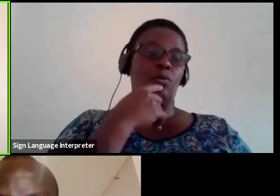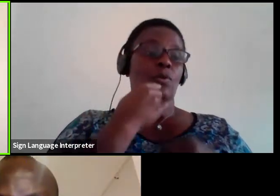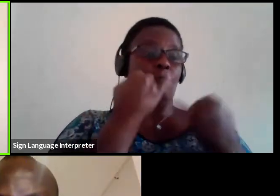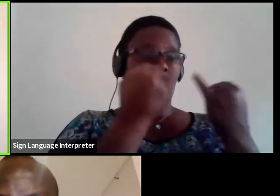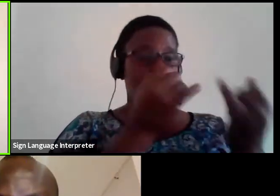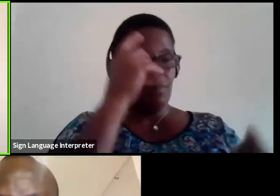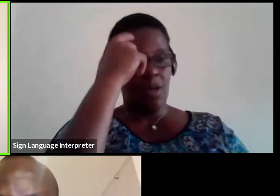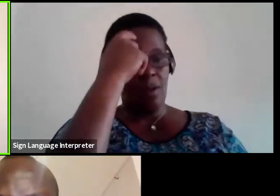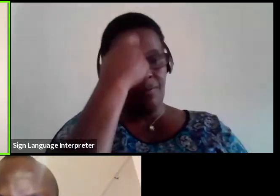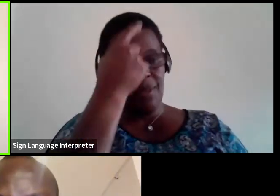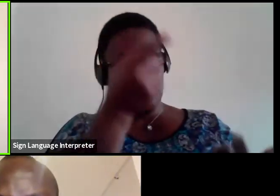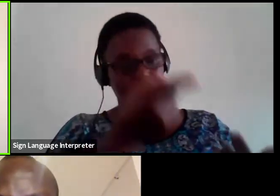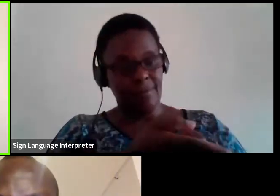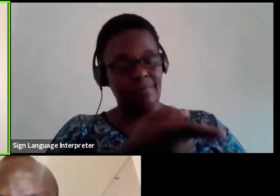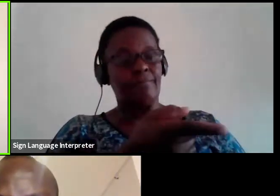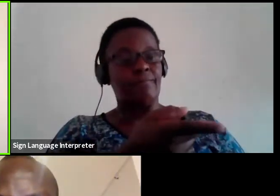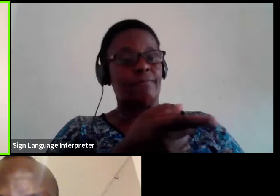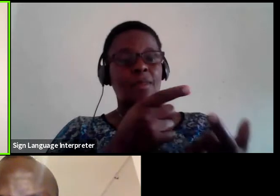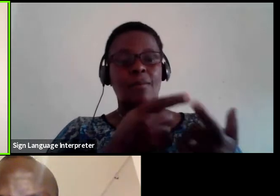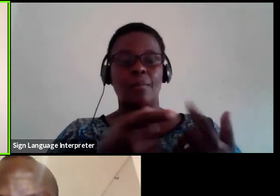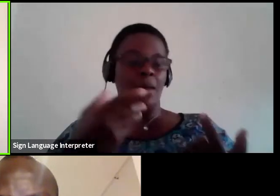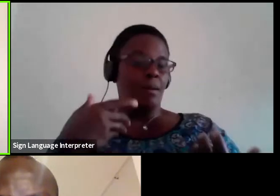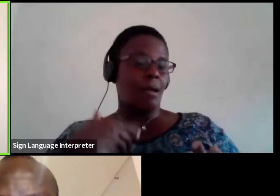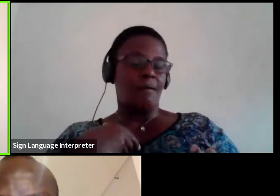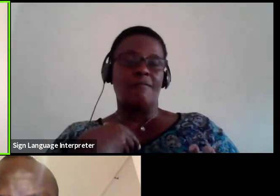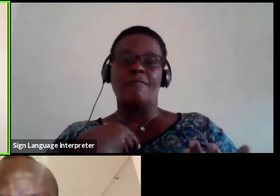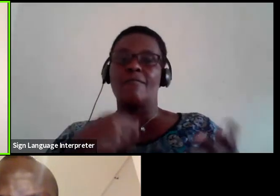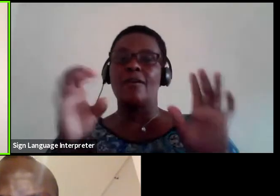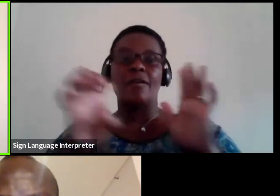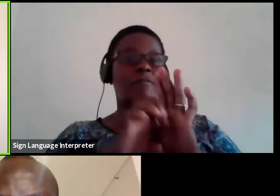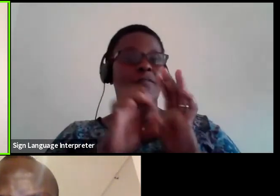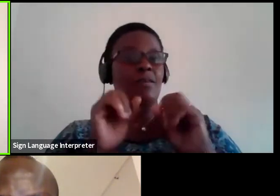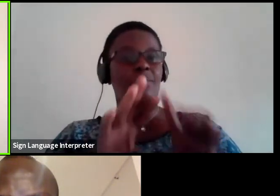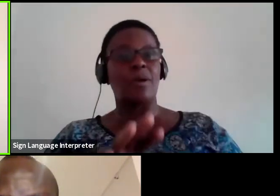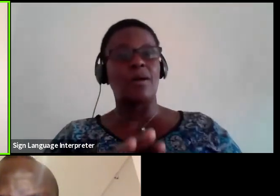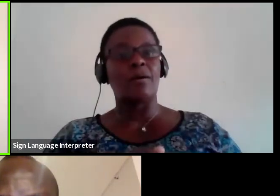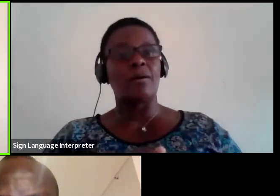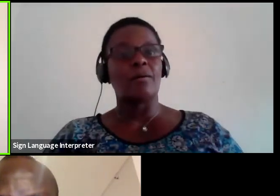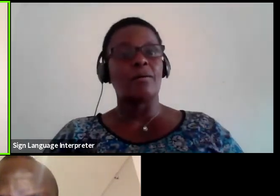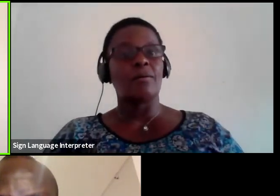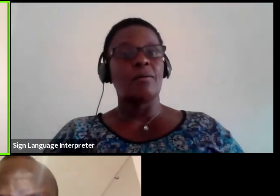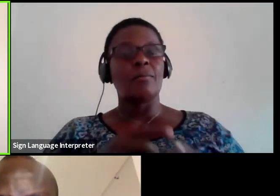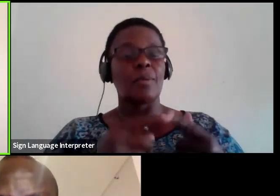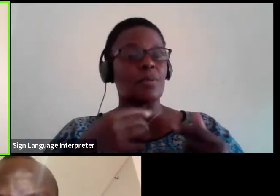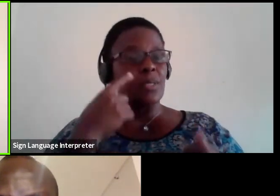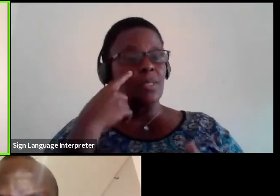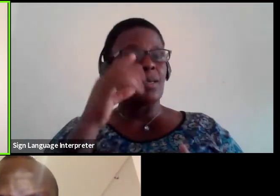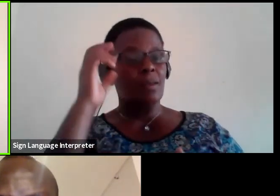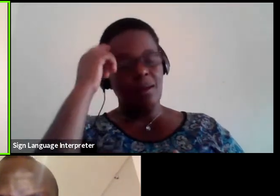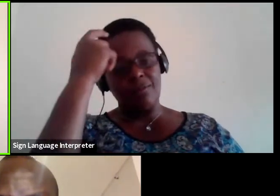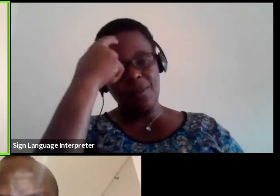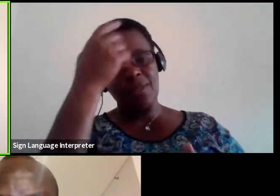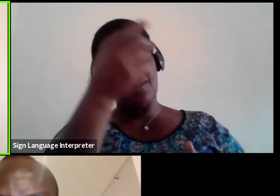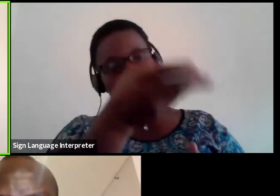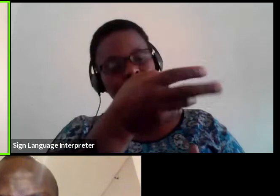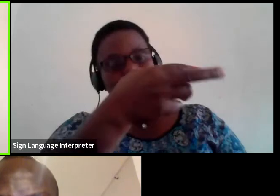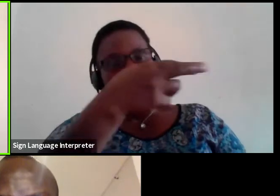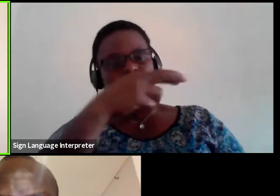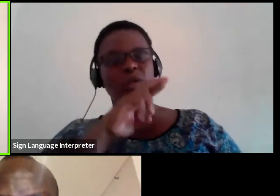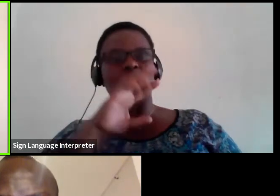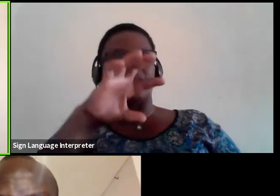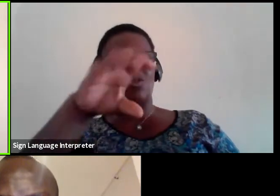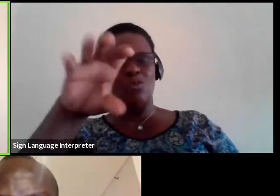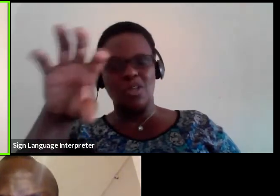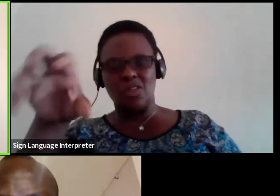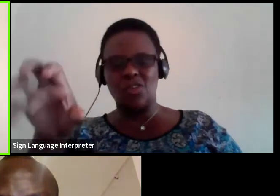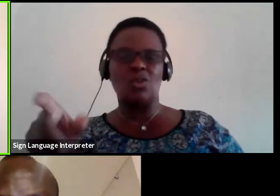have the clout to see that through. But we've seen our governments react to regional and continental